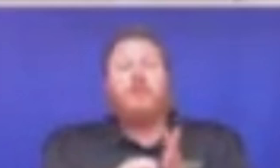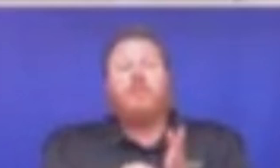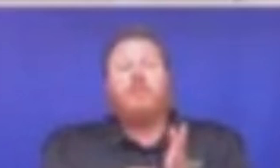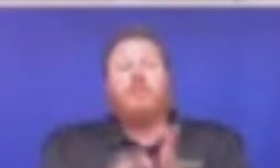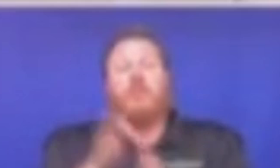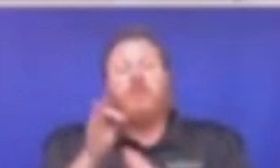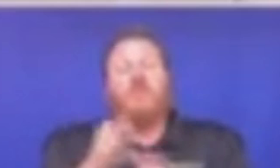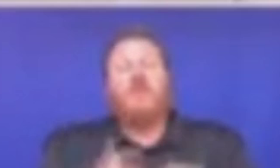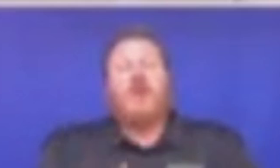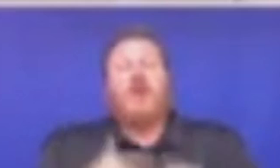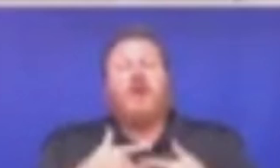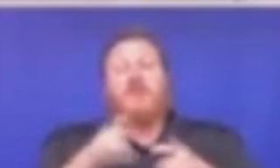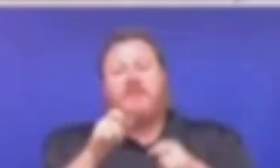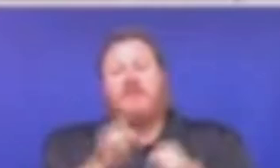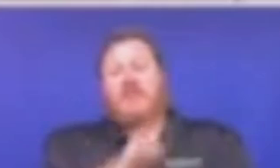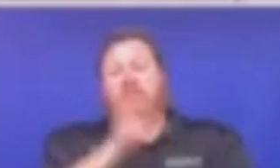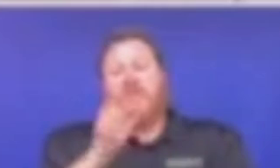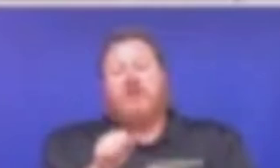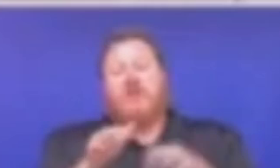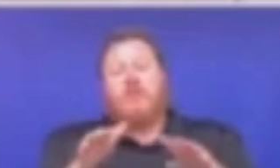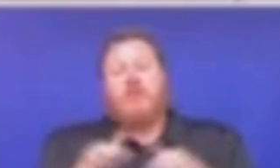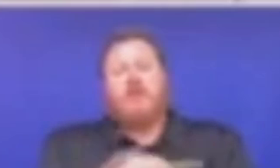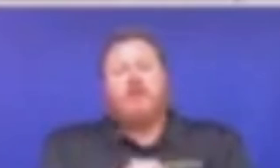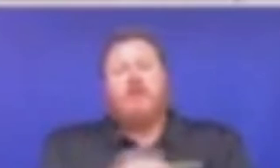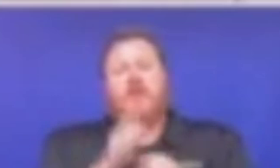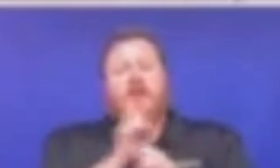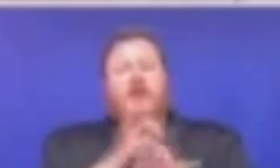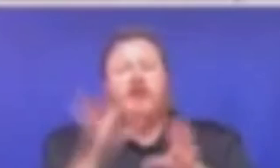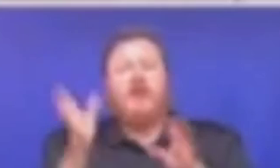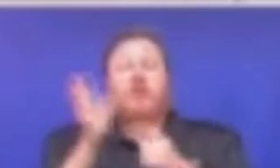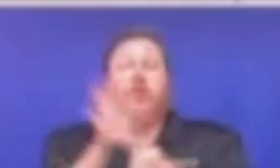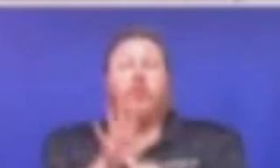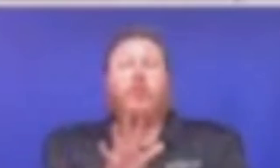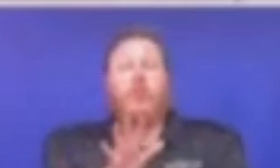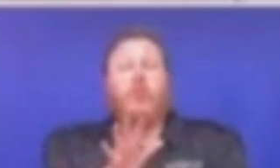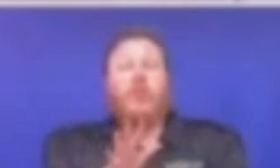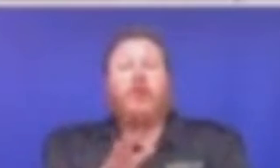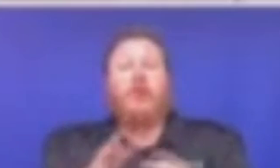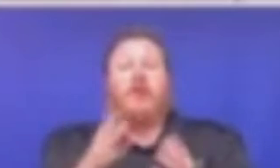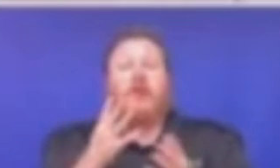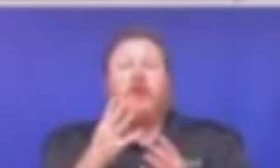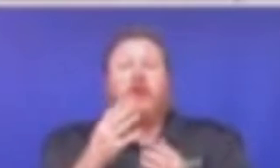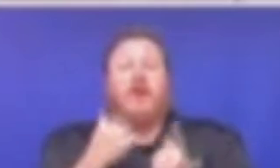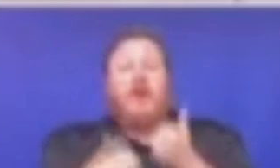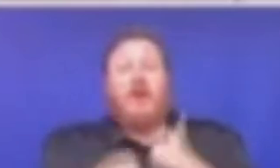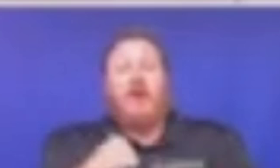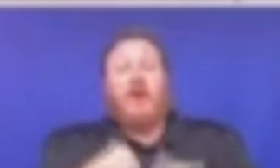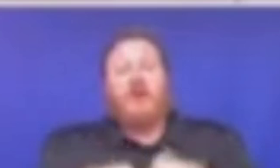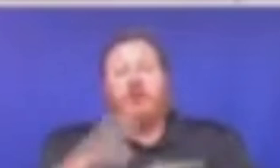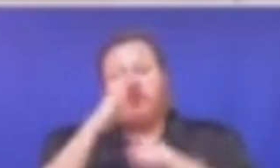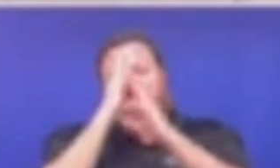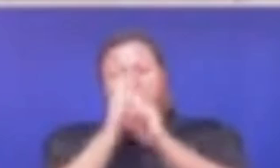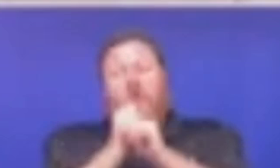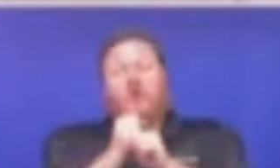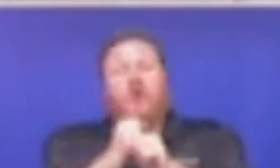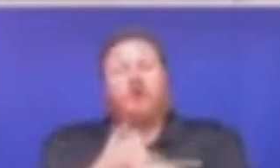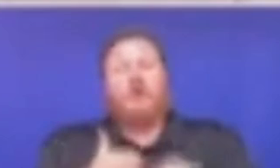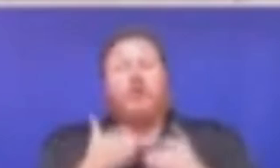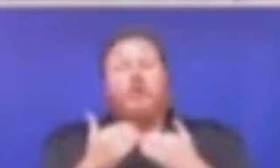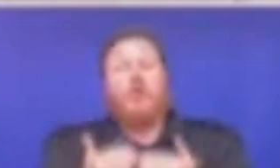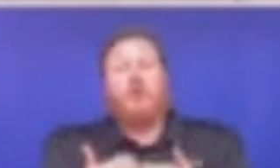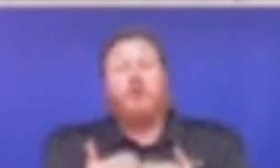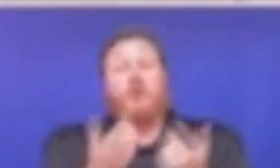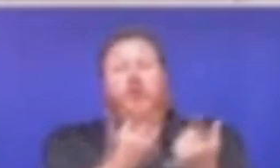the lives of South Africans with clear determination and an action-oriented approach to